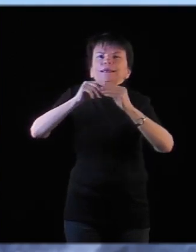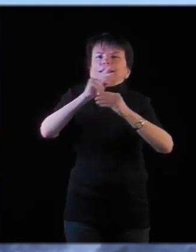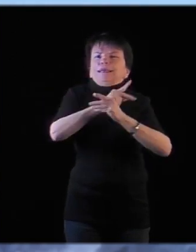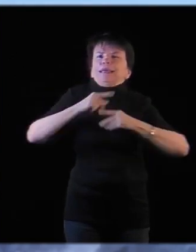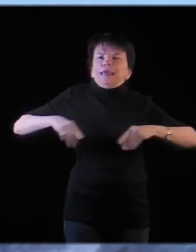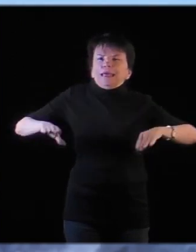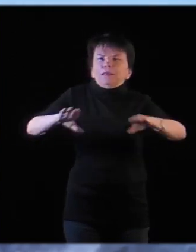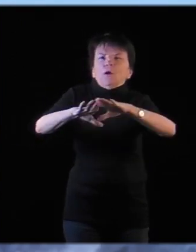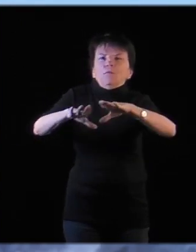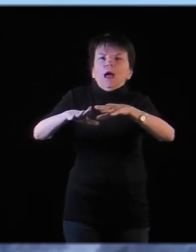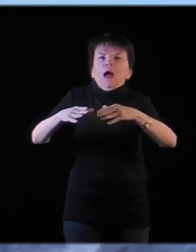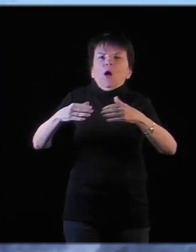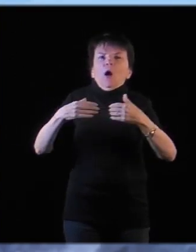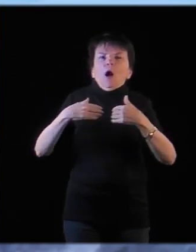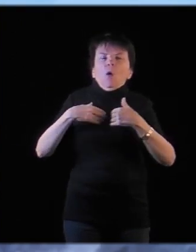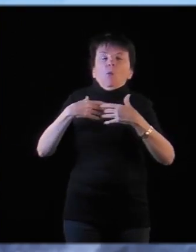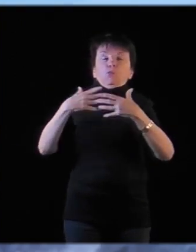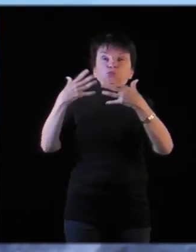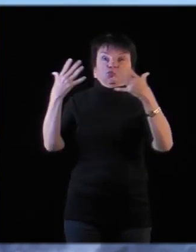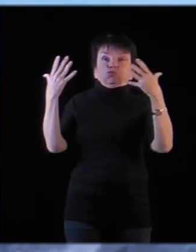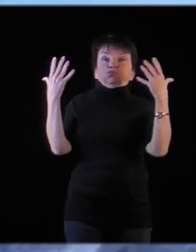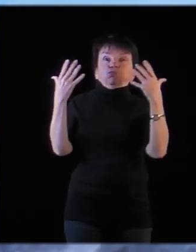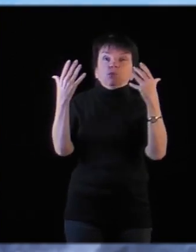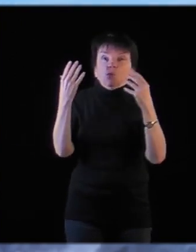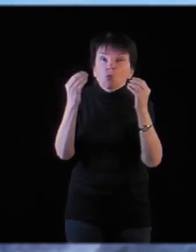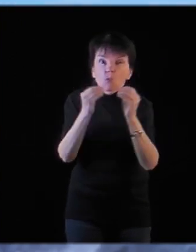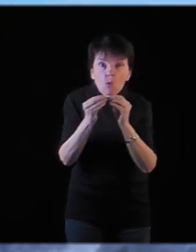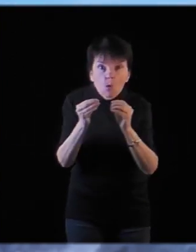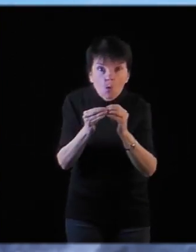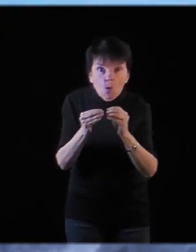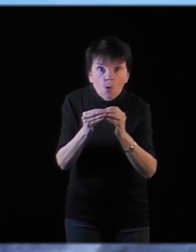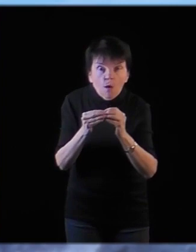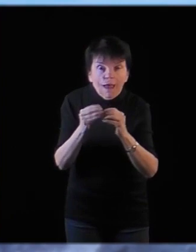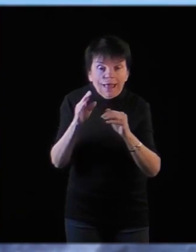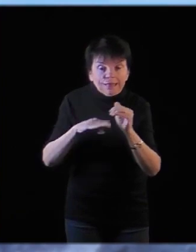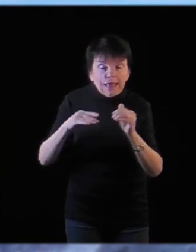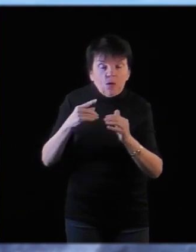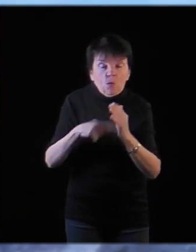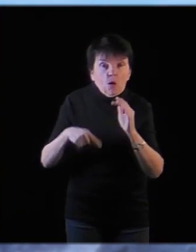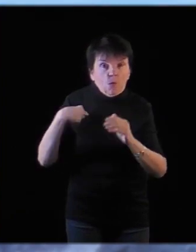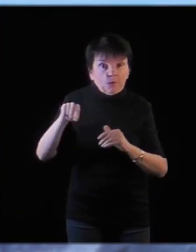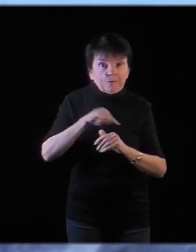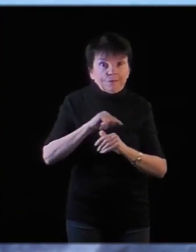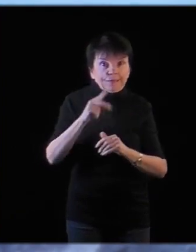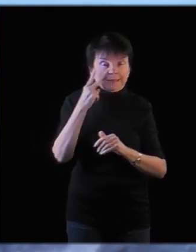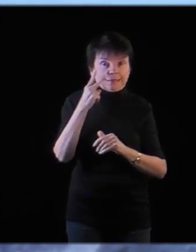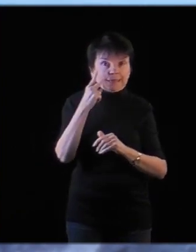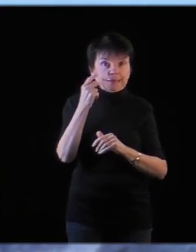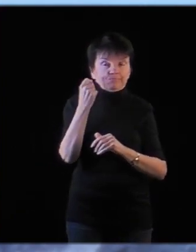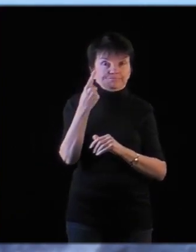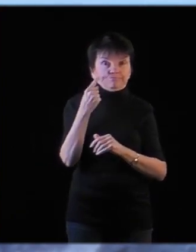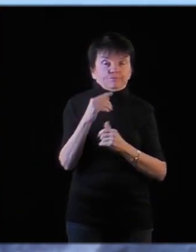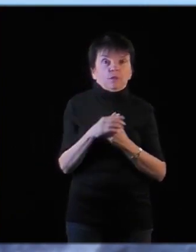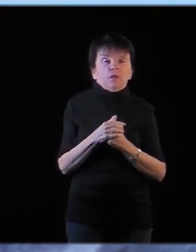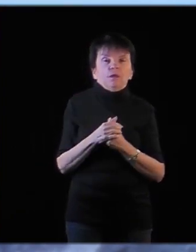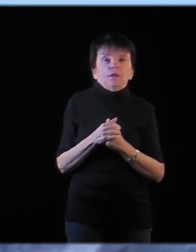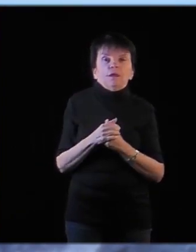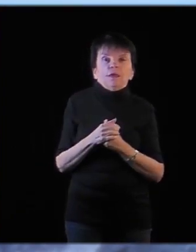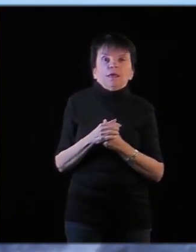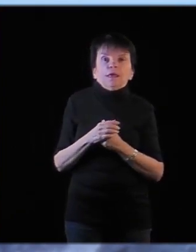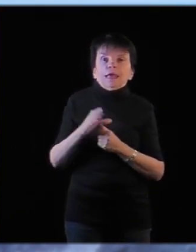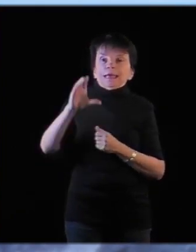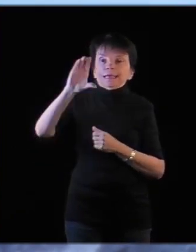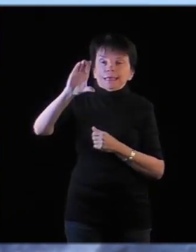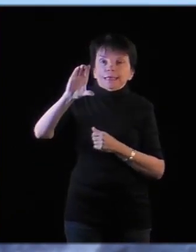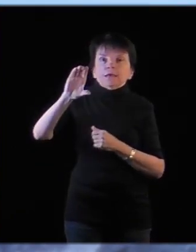we see on this side of eternity. So the church is a part of the kingdom, capital C, the church is, but